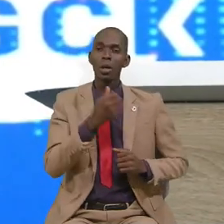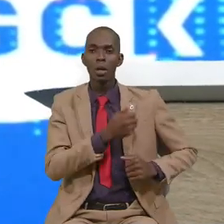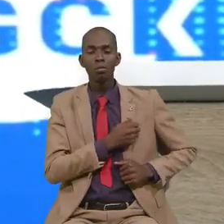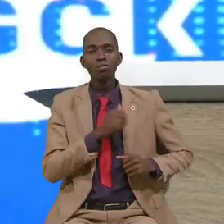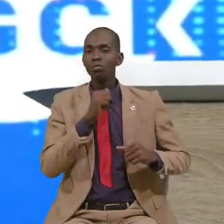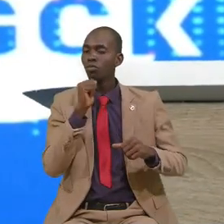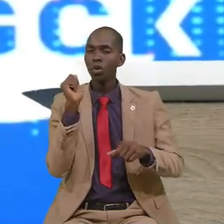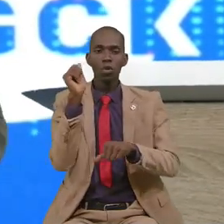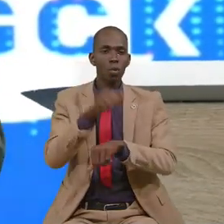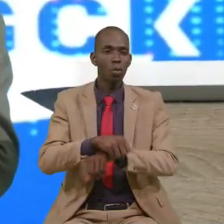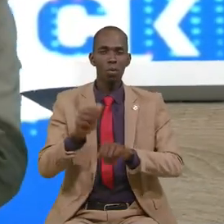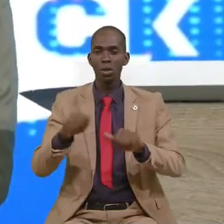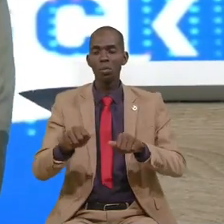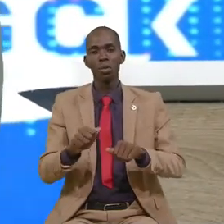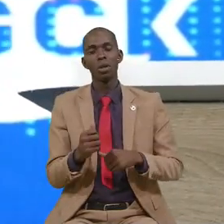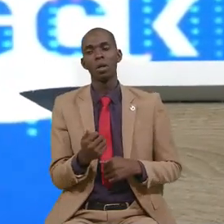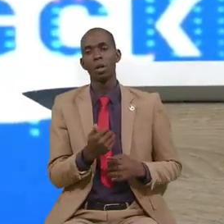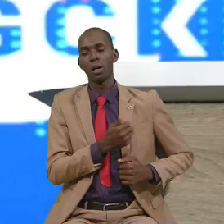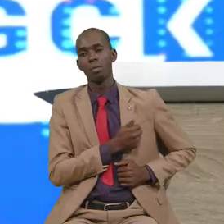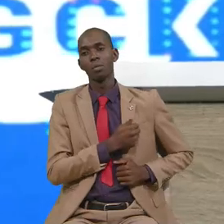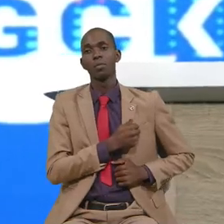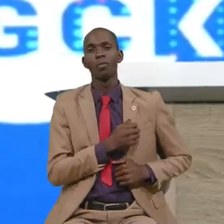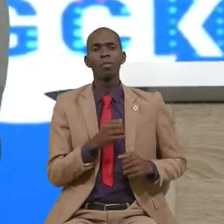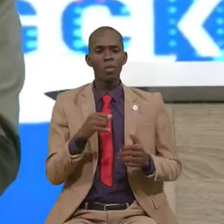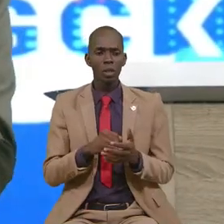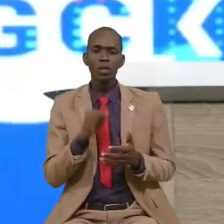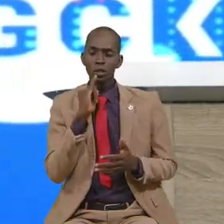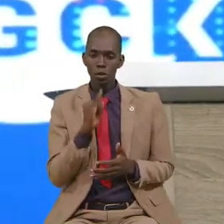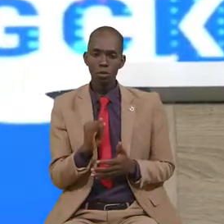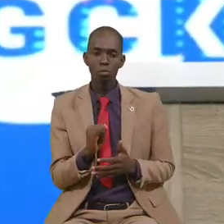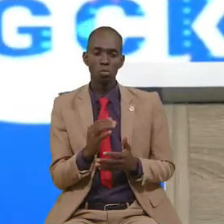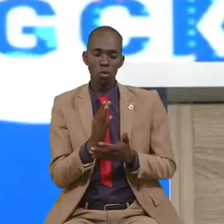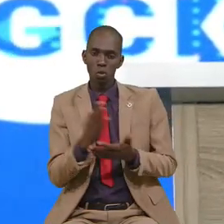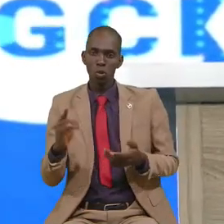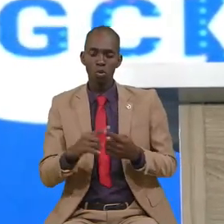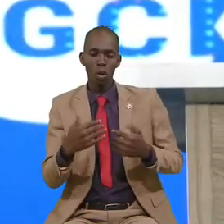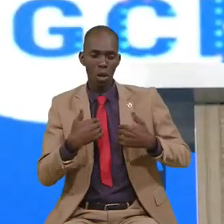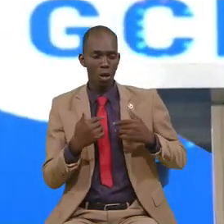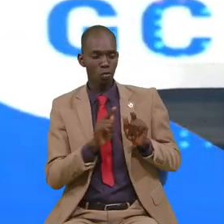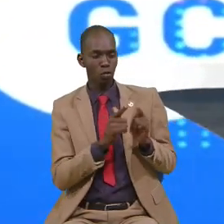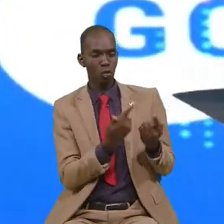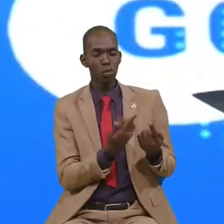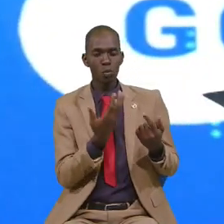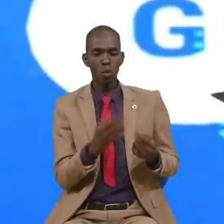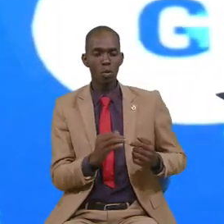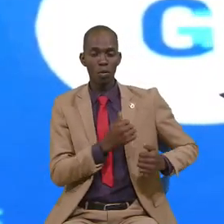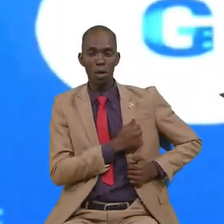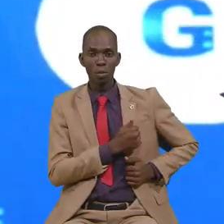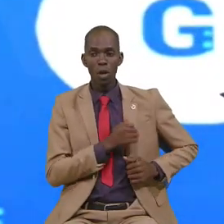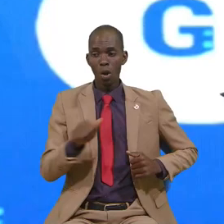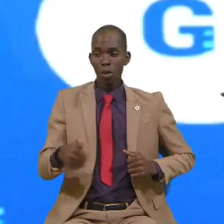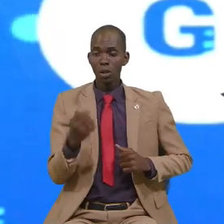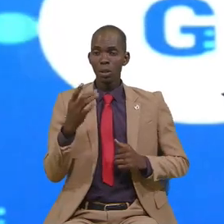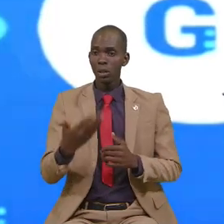unconquerable army. It's something to have an army, a group of people, a company of people. It's another thing to have